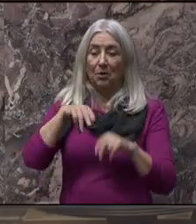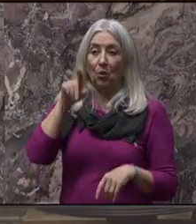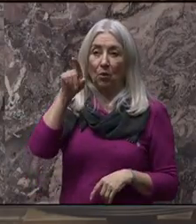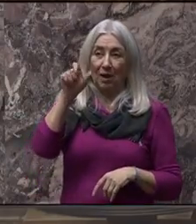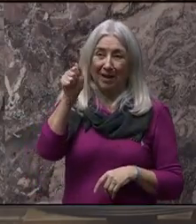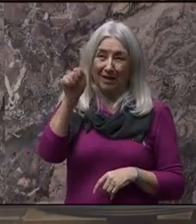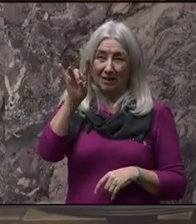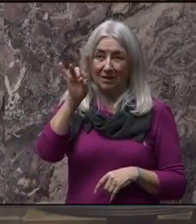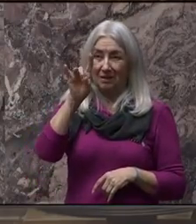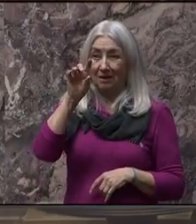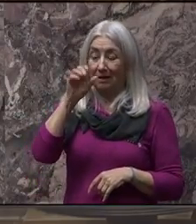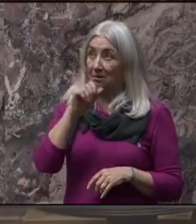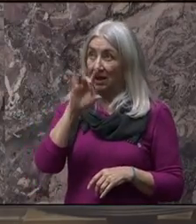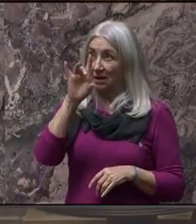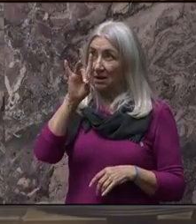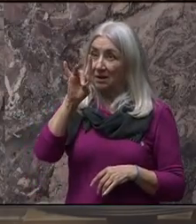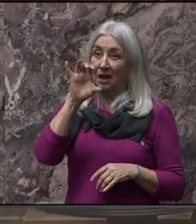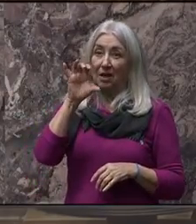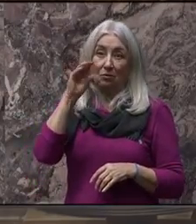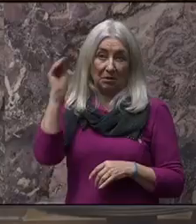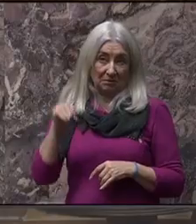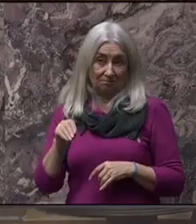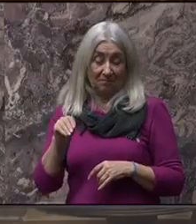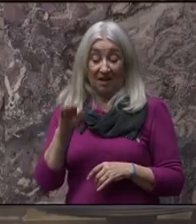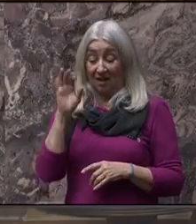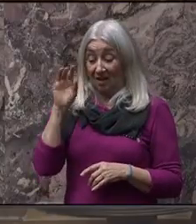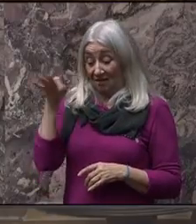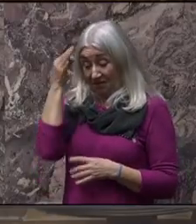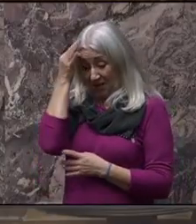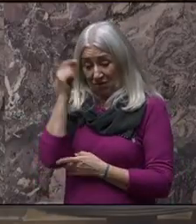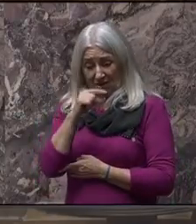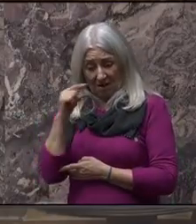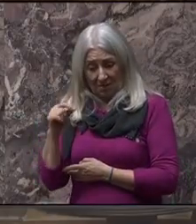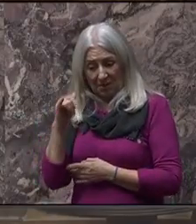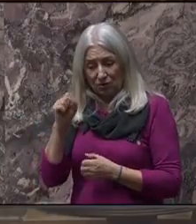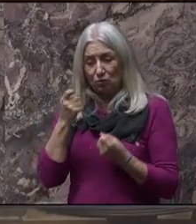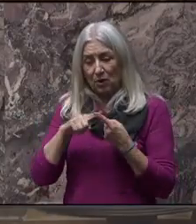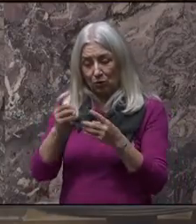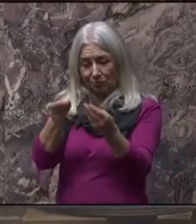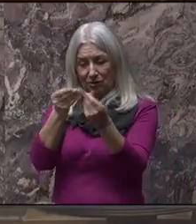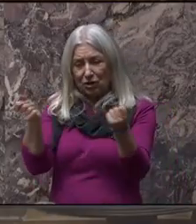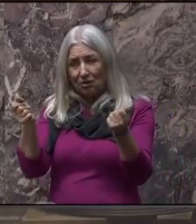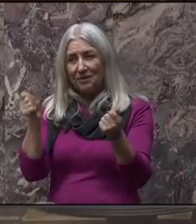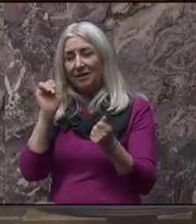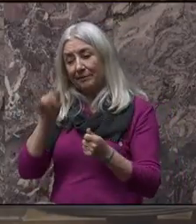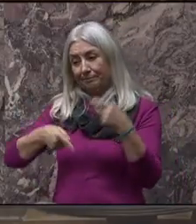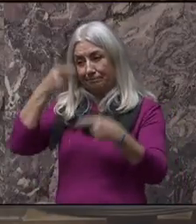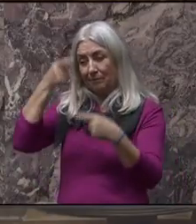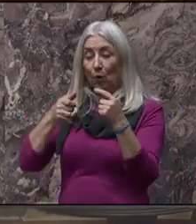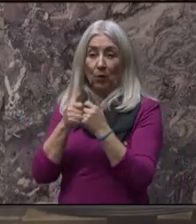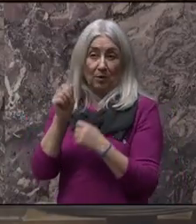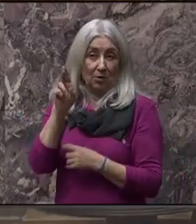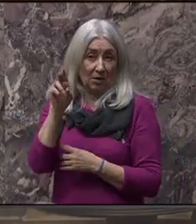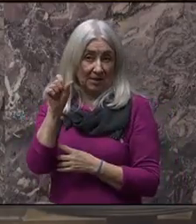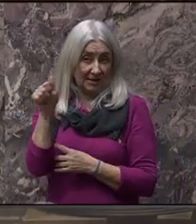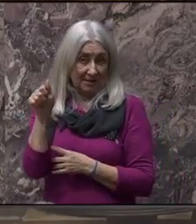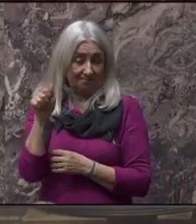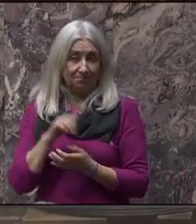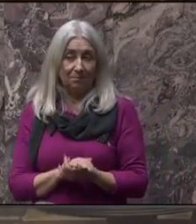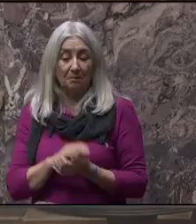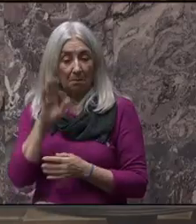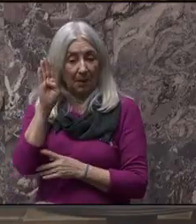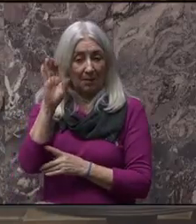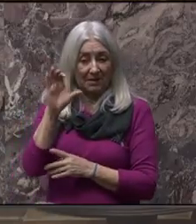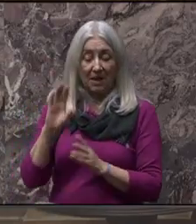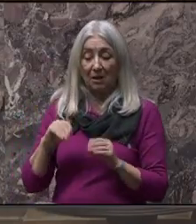1,800%. The federal government is working to resolve the trade dispute with the United States. BC